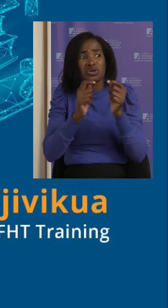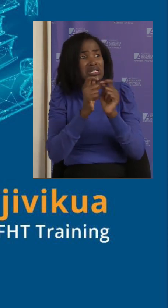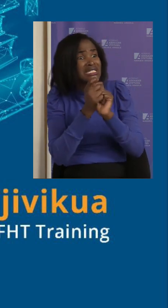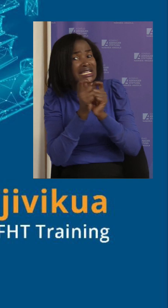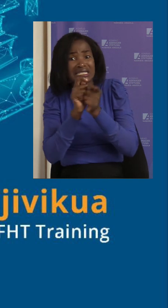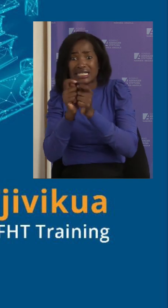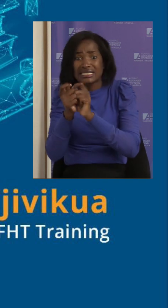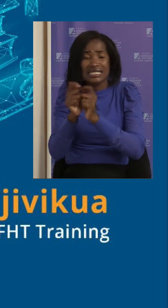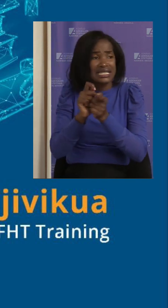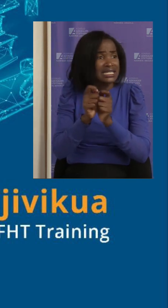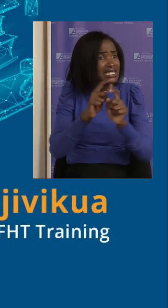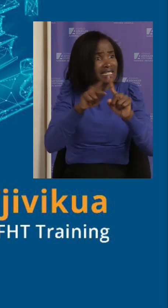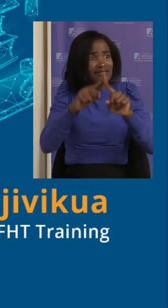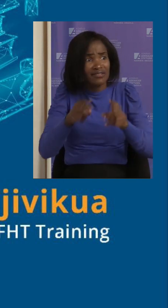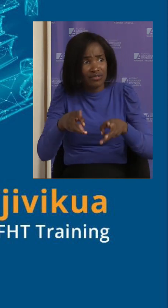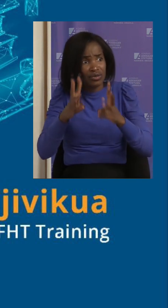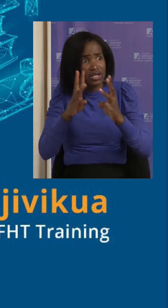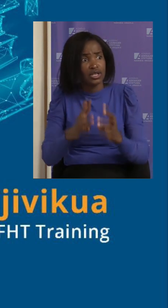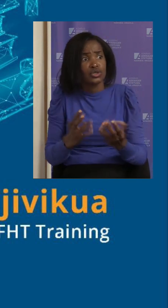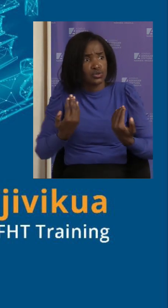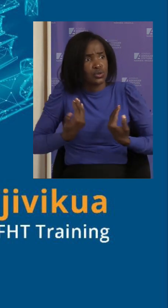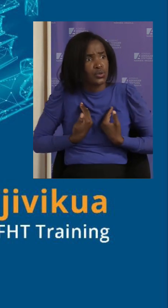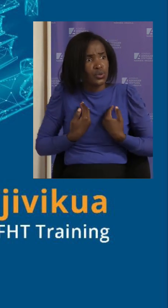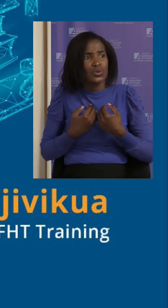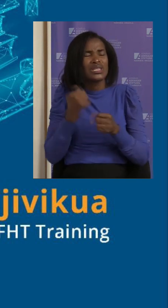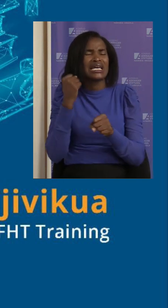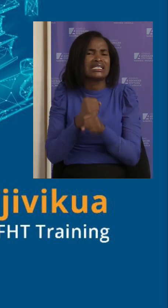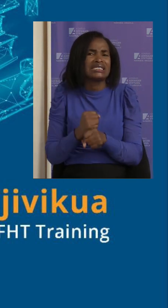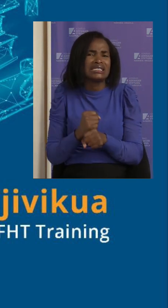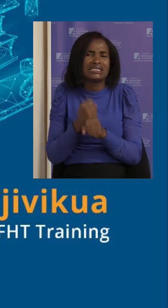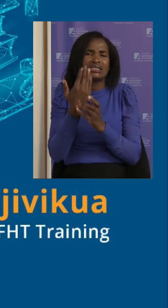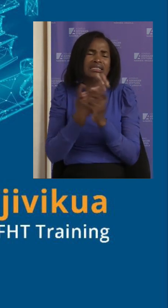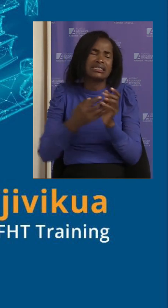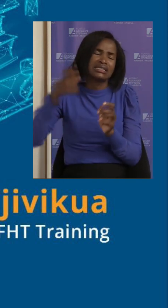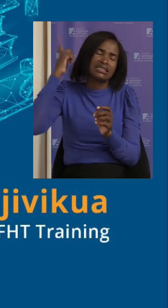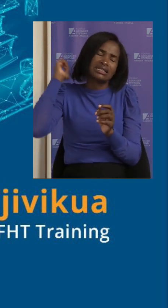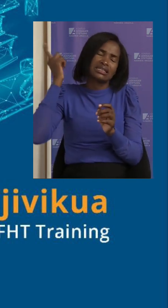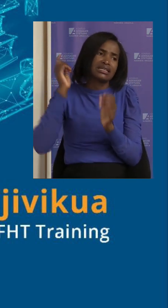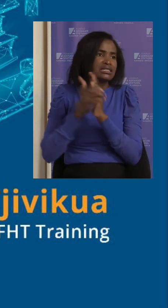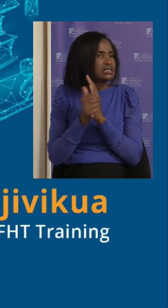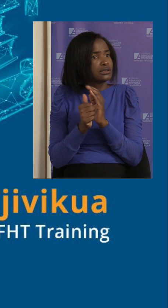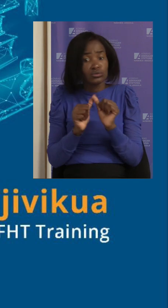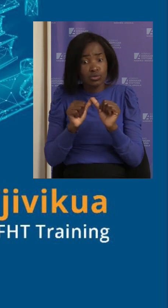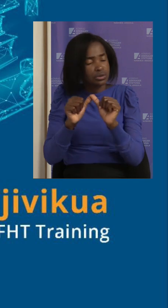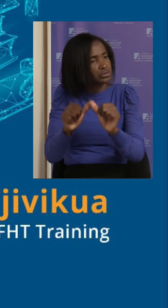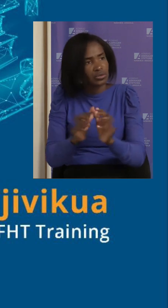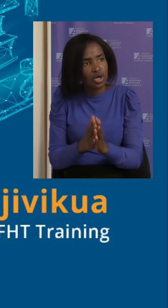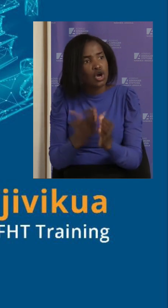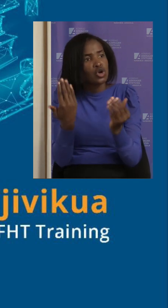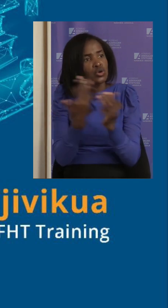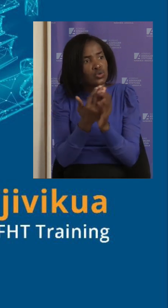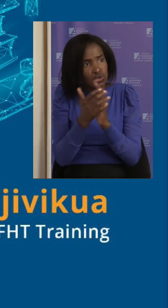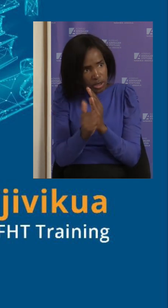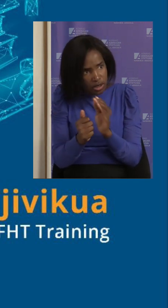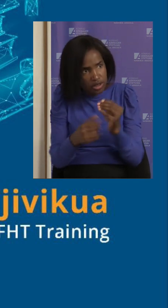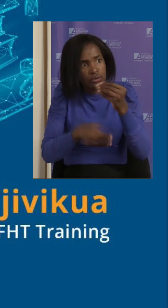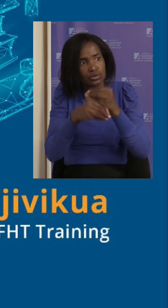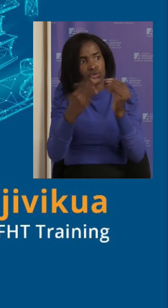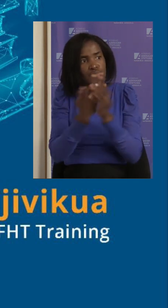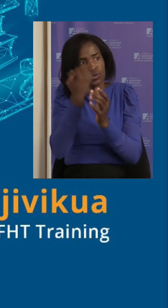dynamic ways and the active population cannot remain with the skills their entire lives. New skills contribute to new